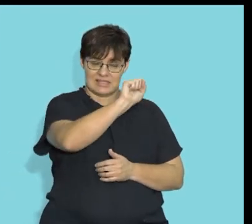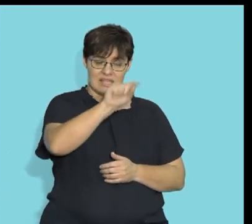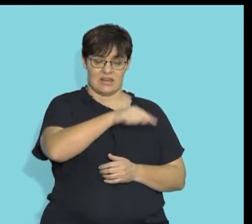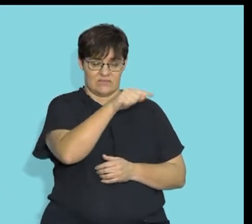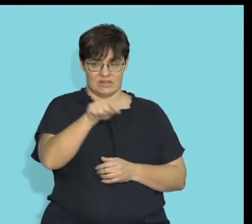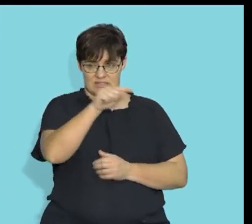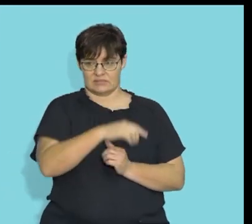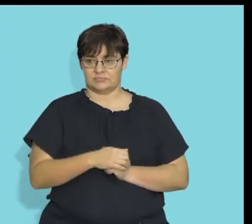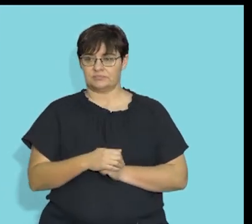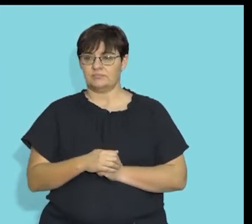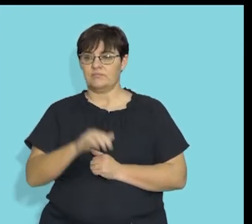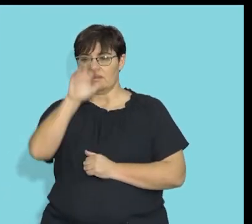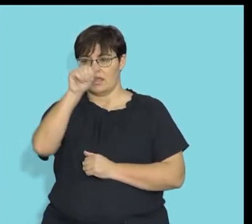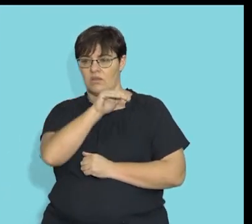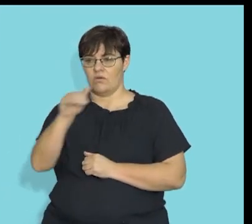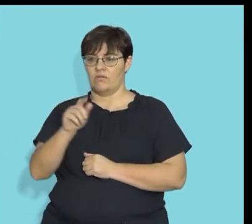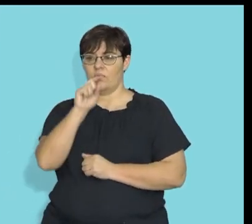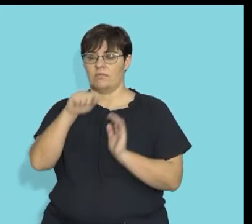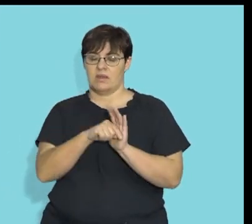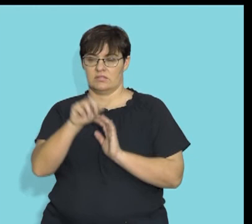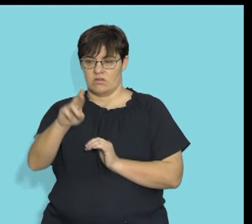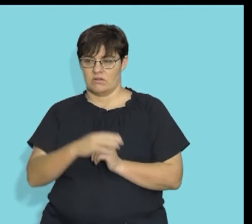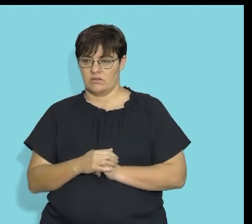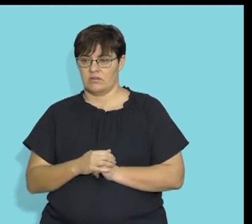in to the sum to infinity.